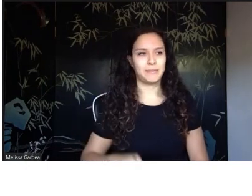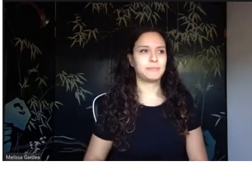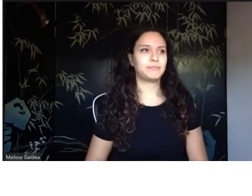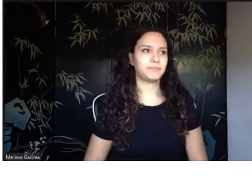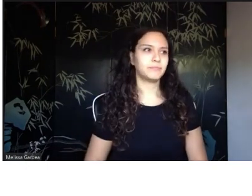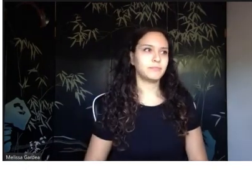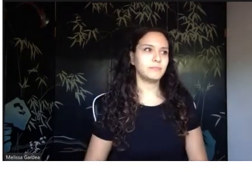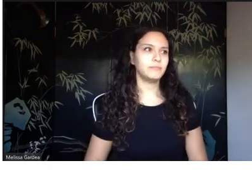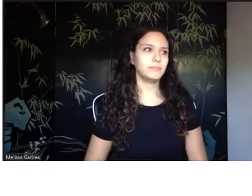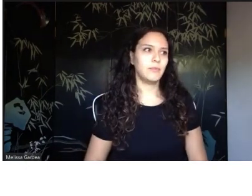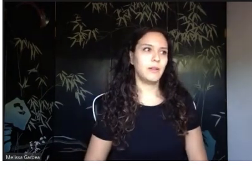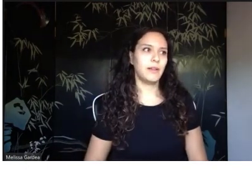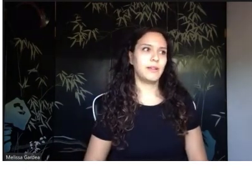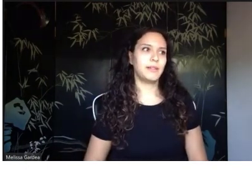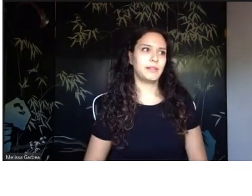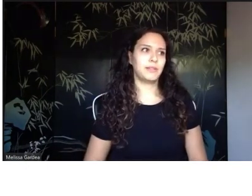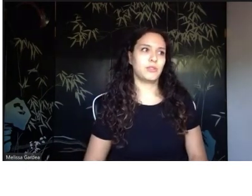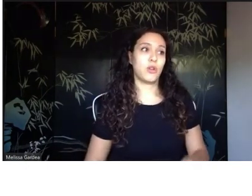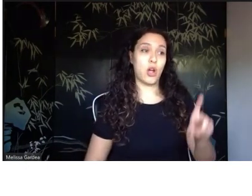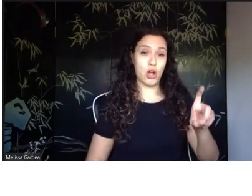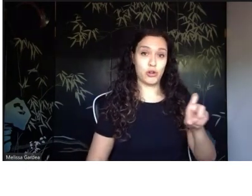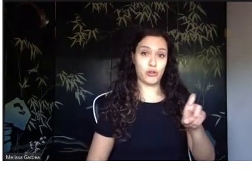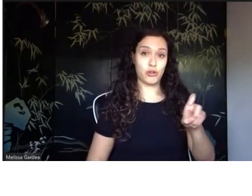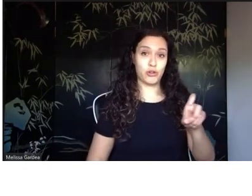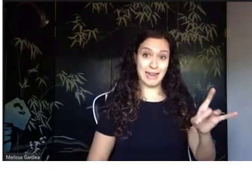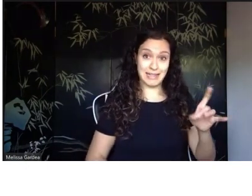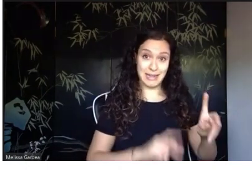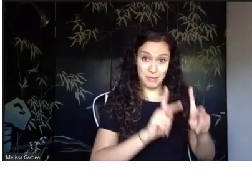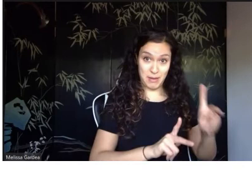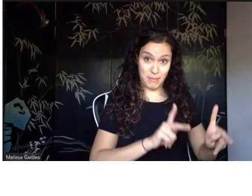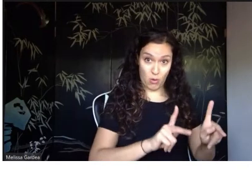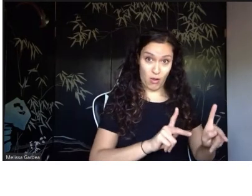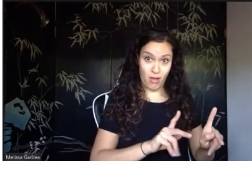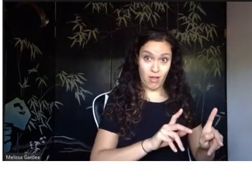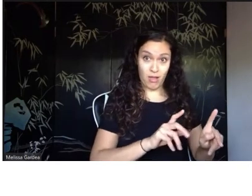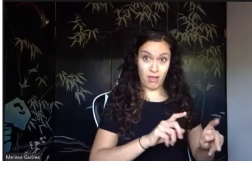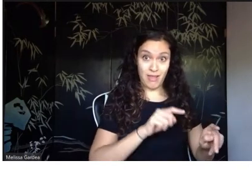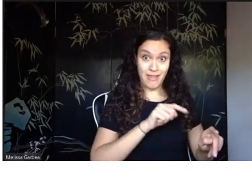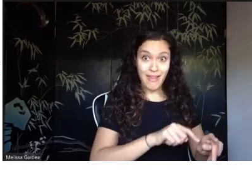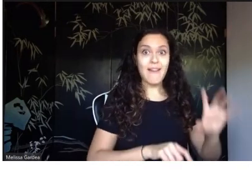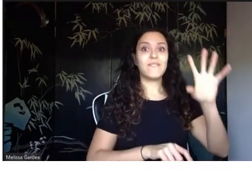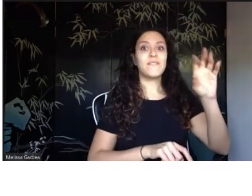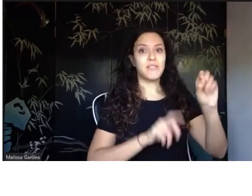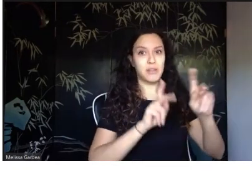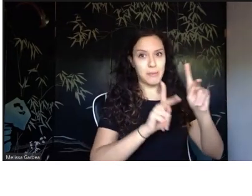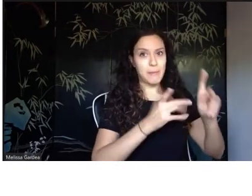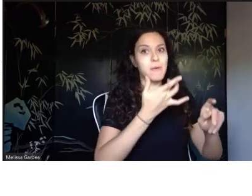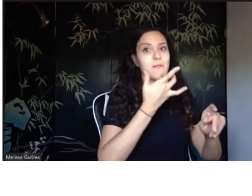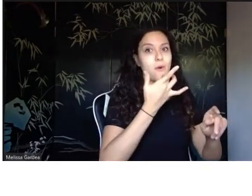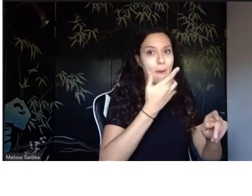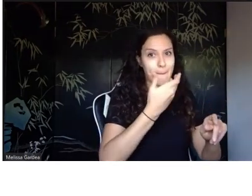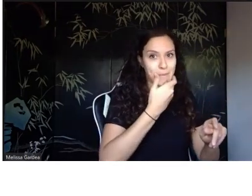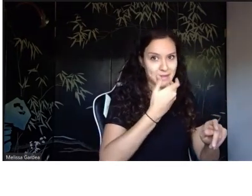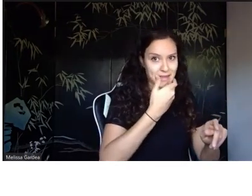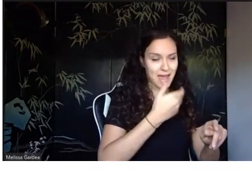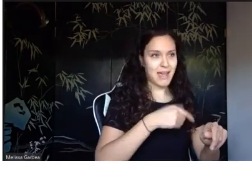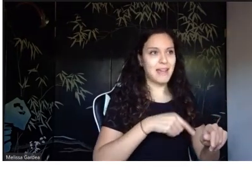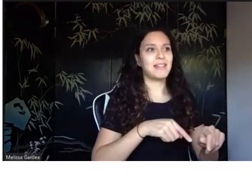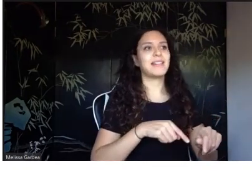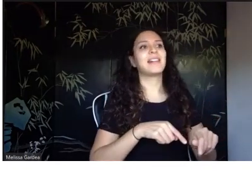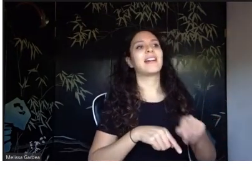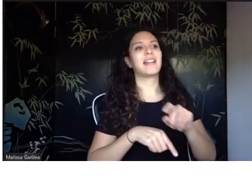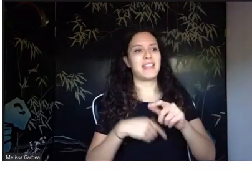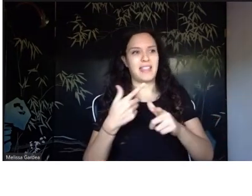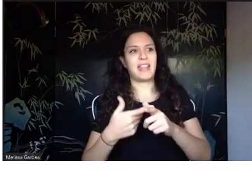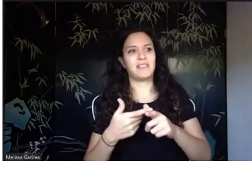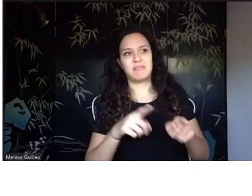pizza. Okay, so if 50 out of 118 people choose pizza, then